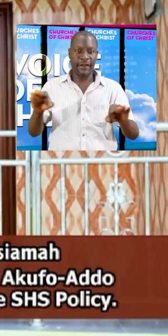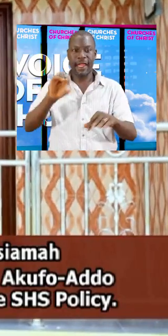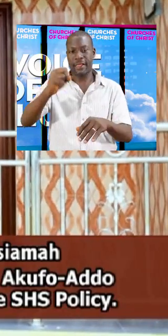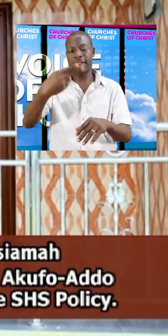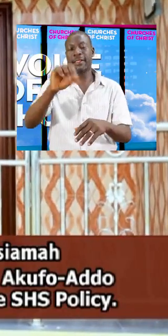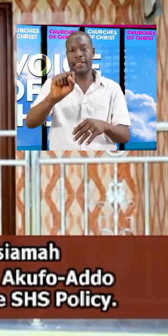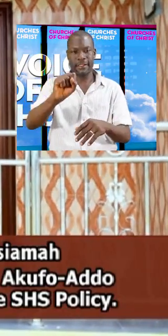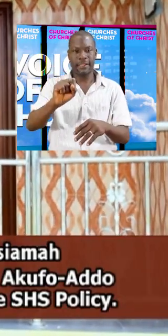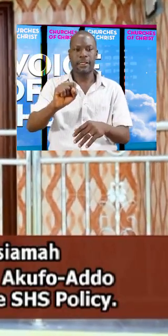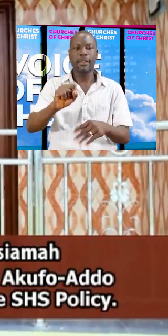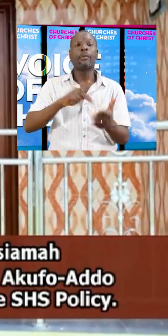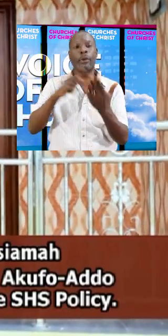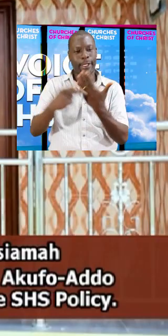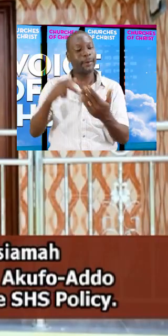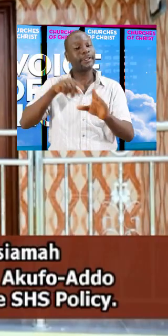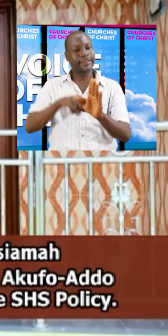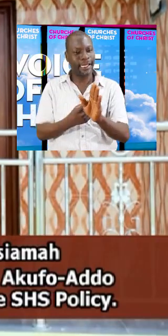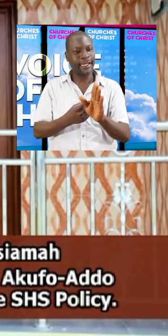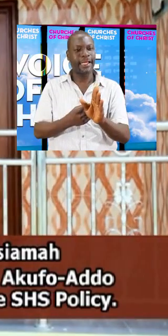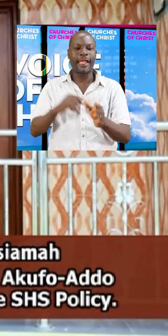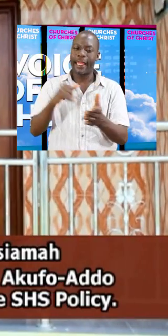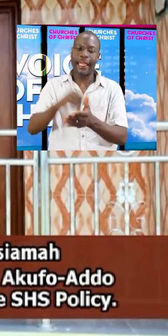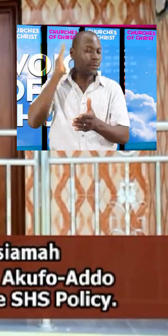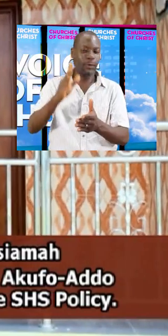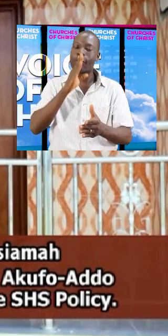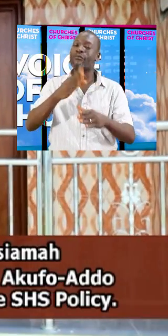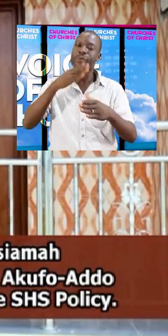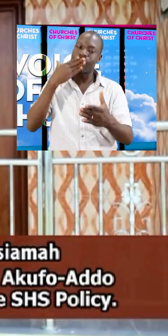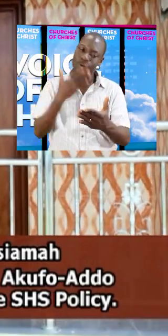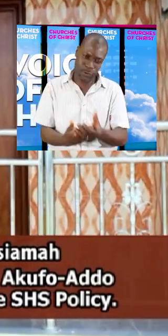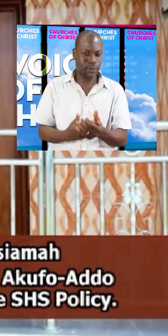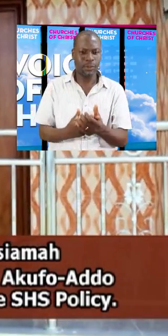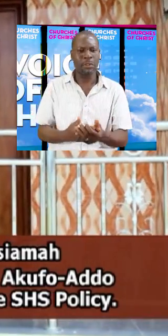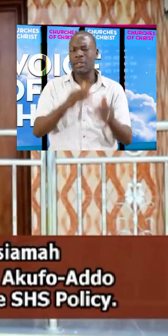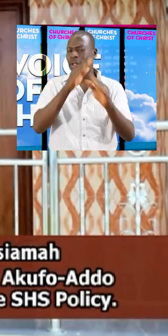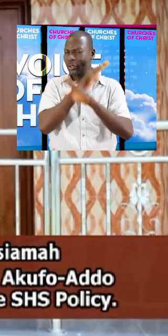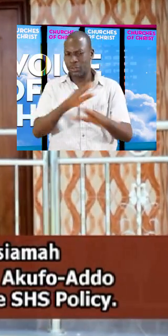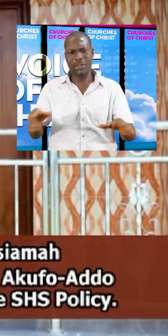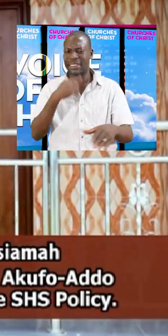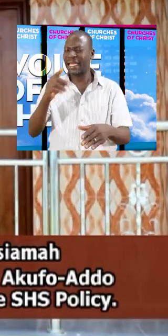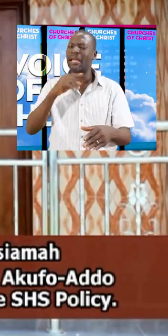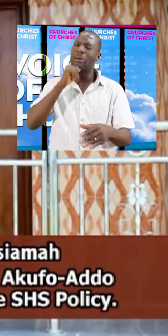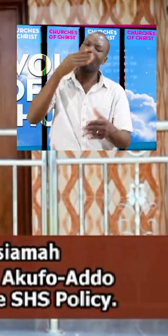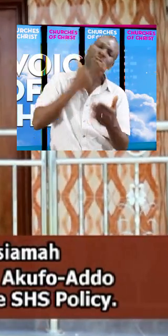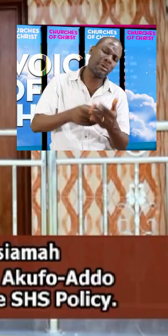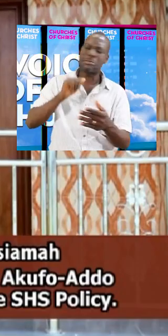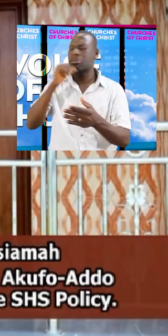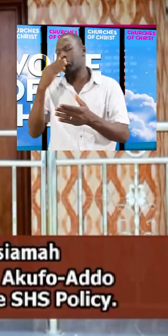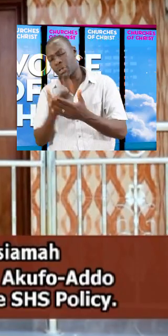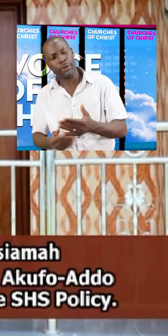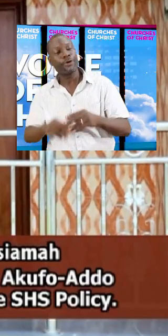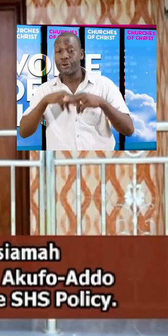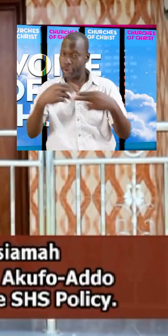SHS program ya ashase ye no e be succeed mo ma ye nye oh enye ye enye ye enye ye enye